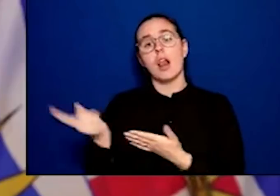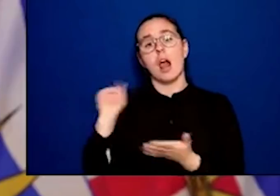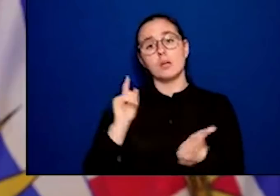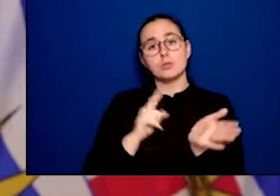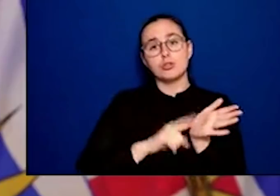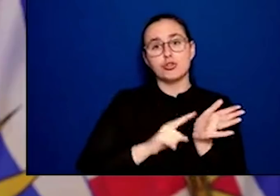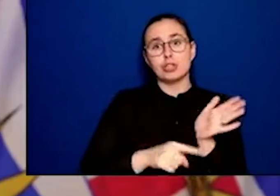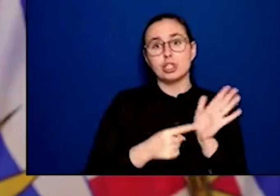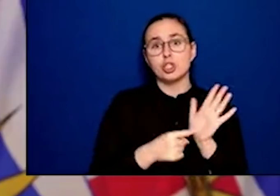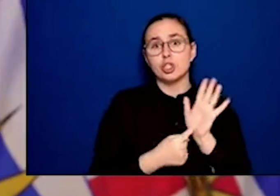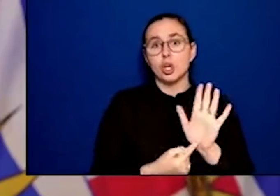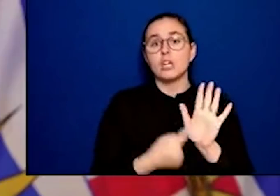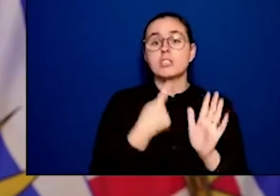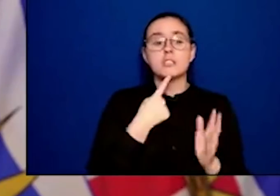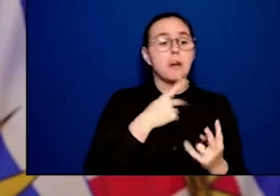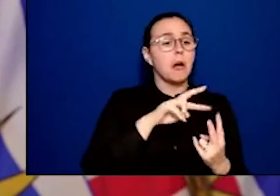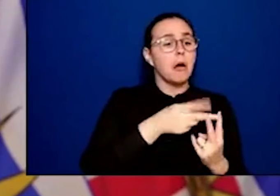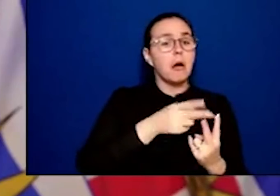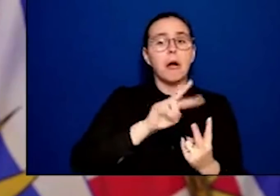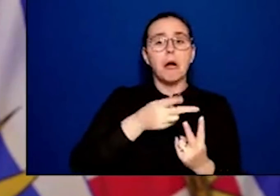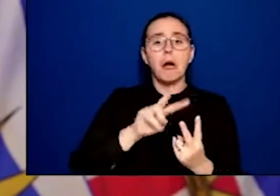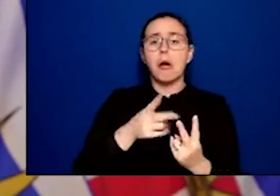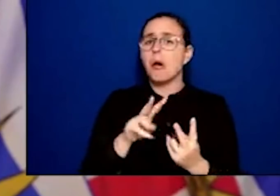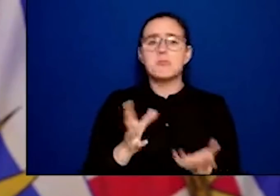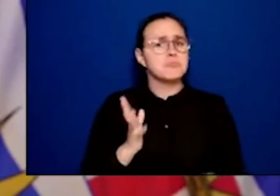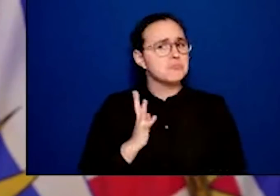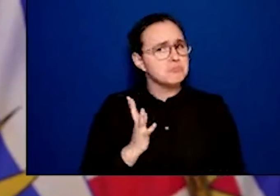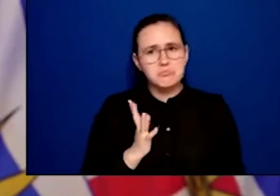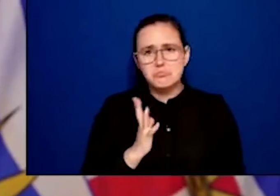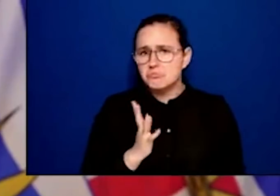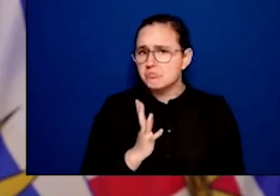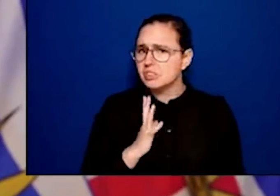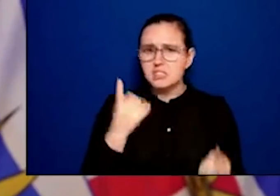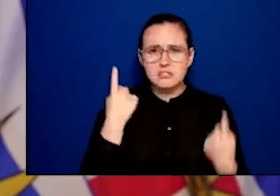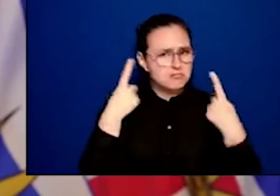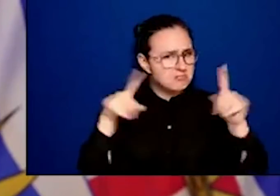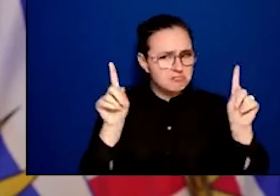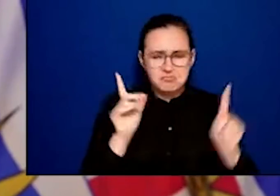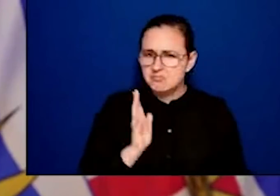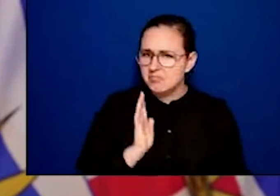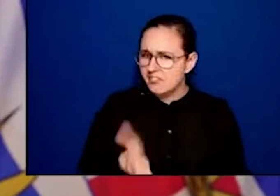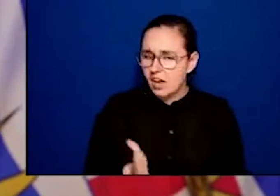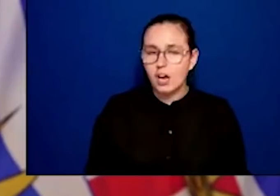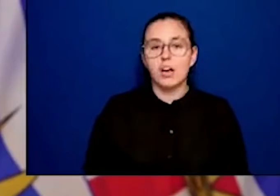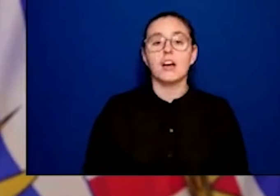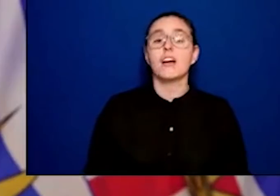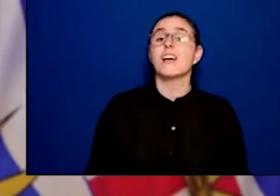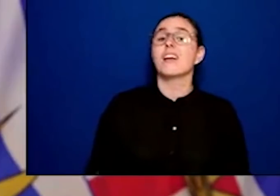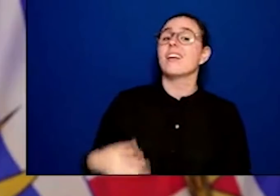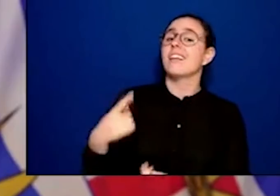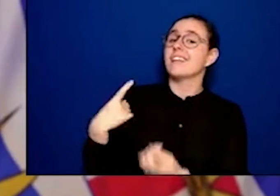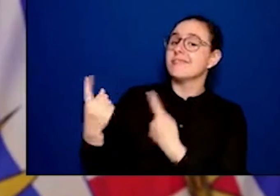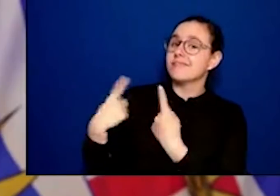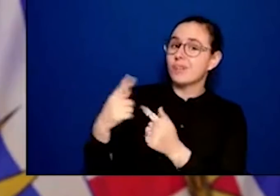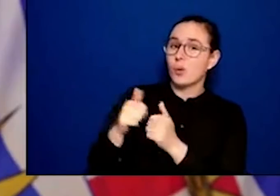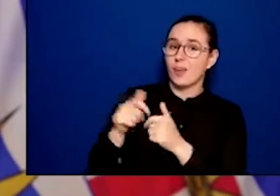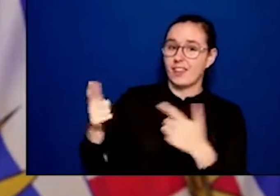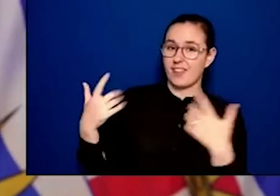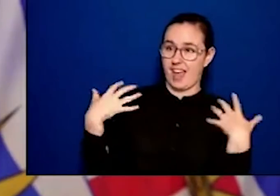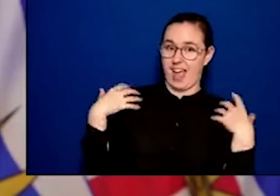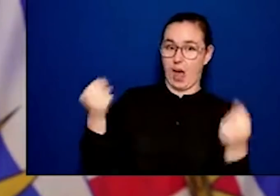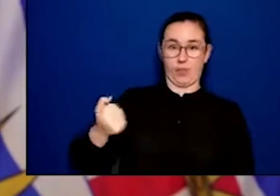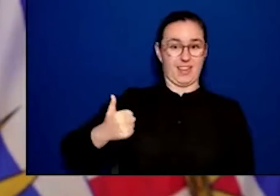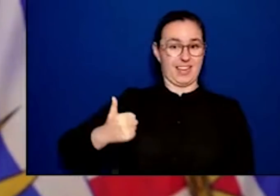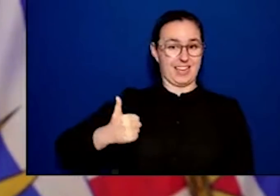well. We are now actively working with Health Canada and will continue to work with the Public Health Agency of Canada to make sure that